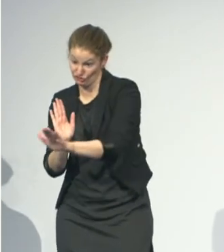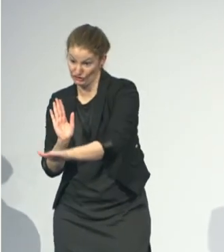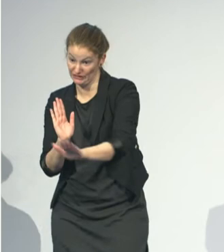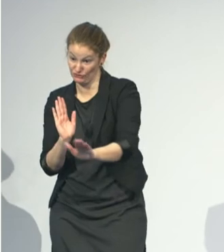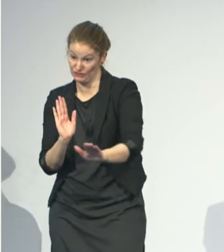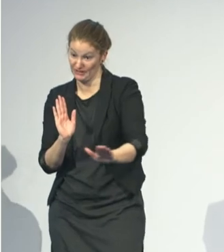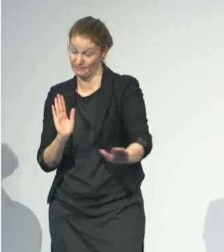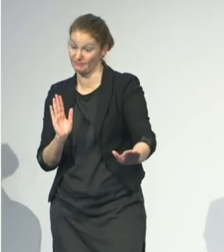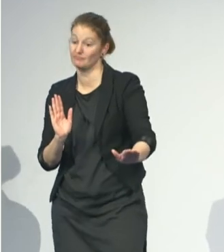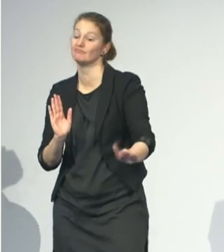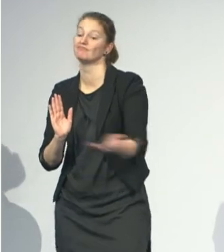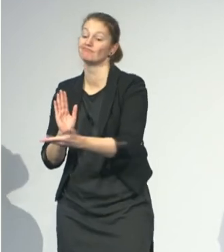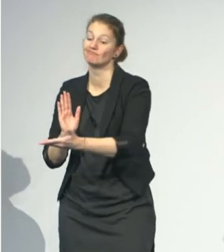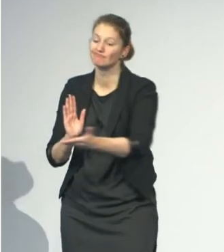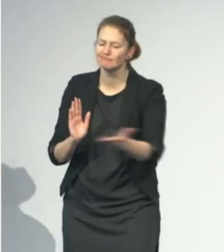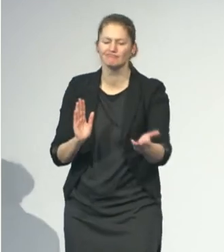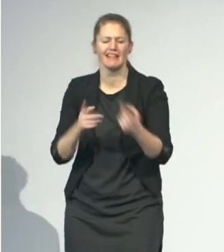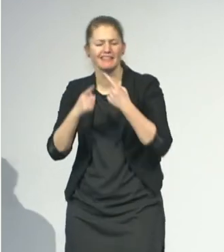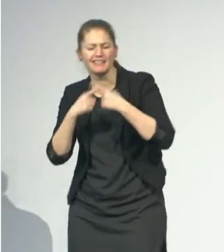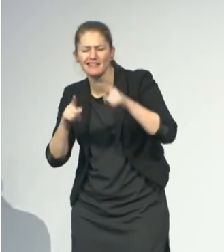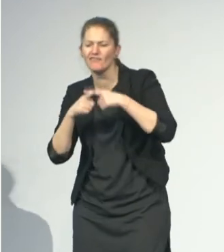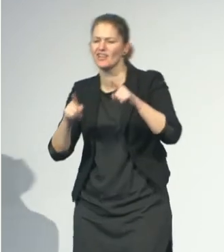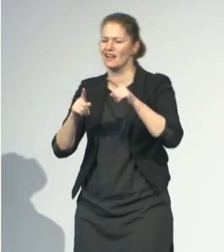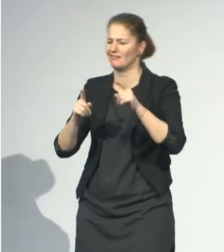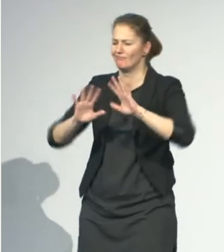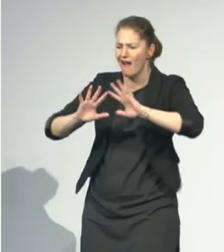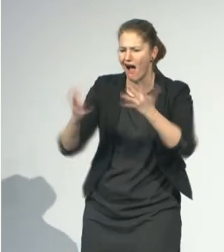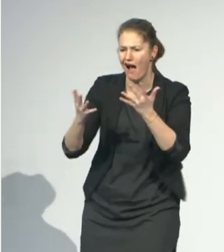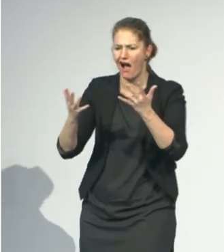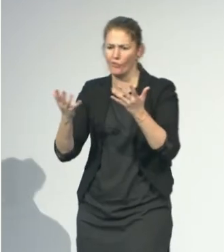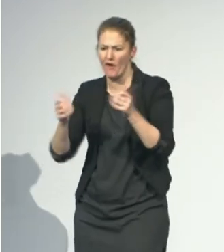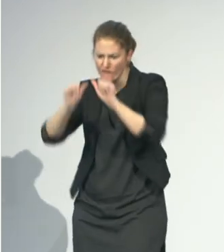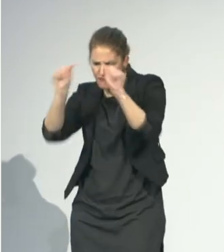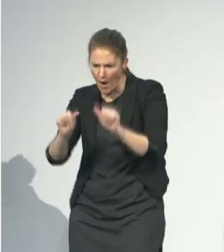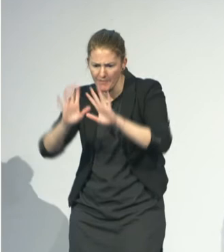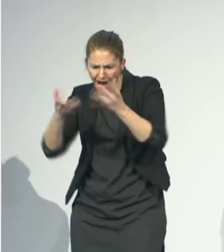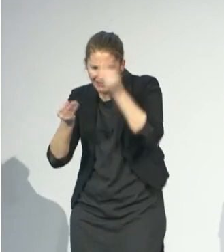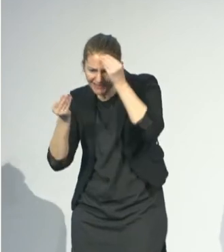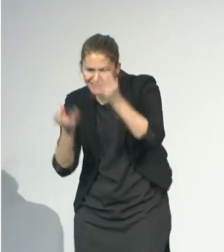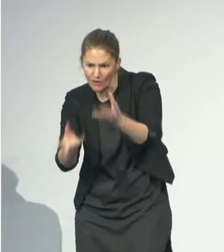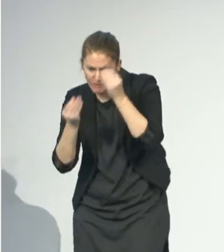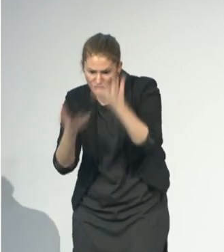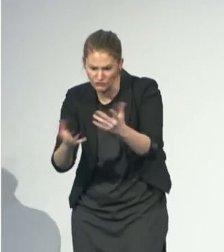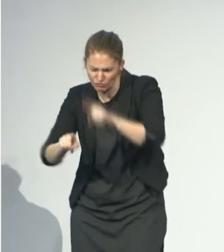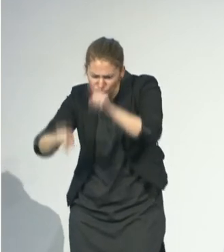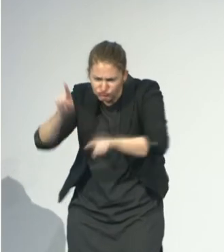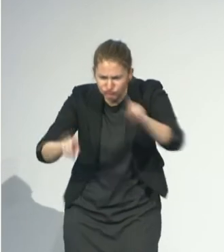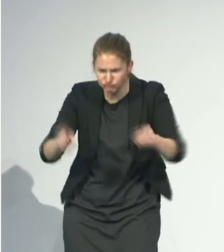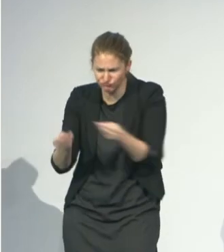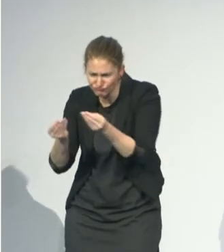infinite forms of achieving information. And the book is only one more. It was the second one. The third